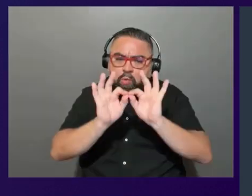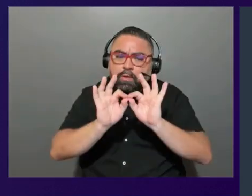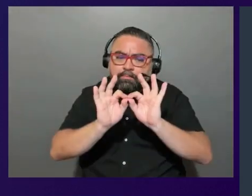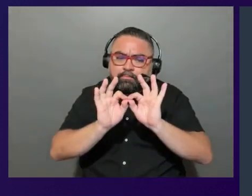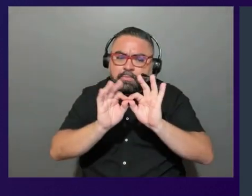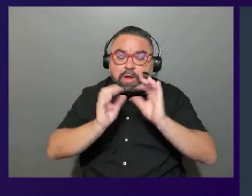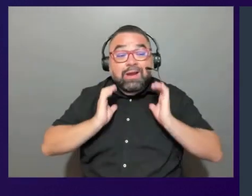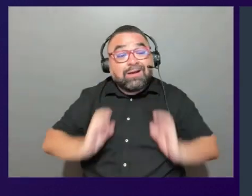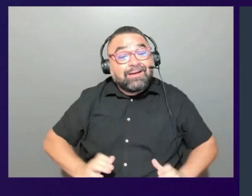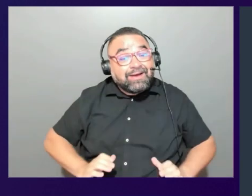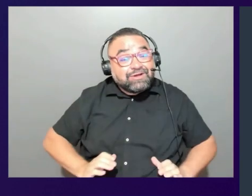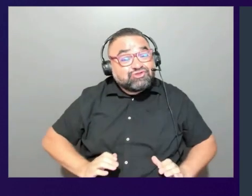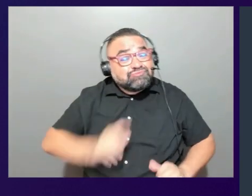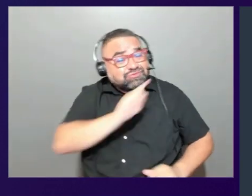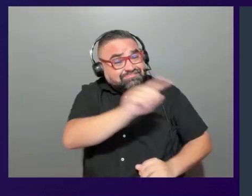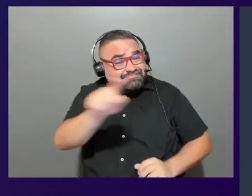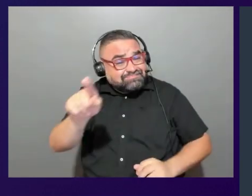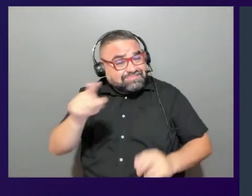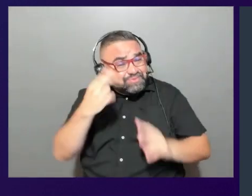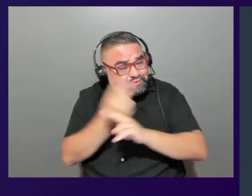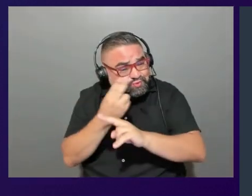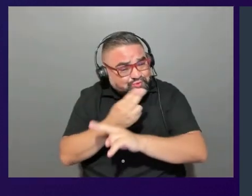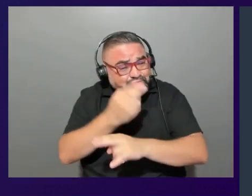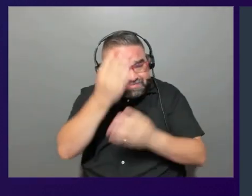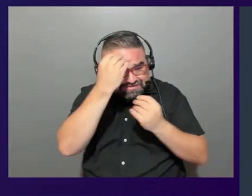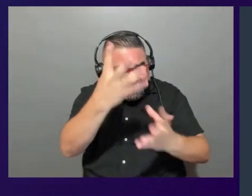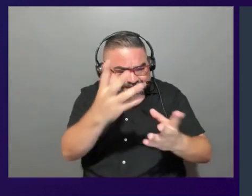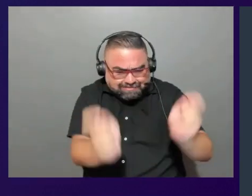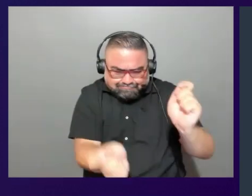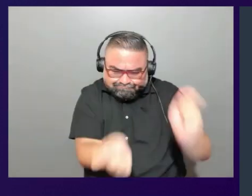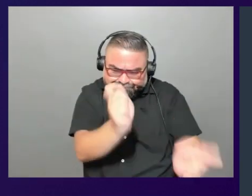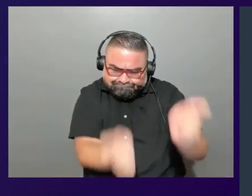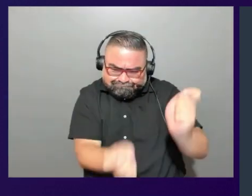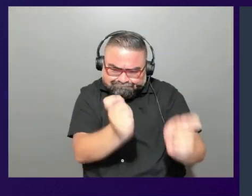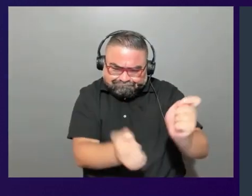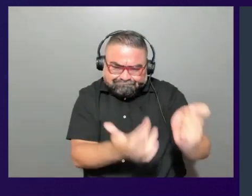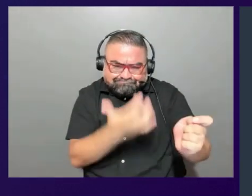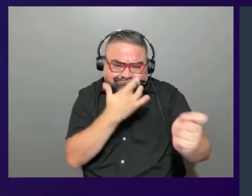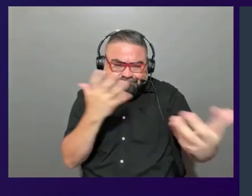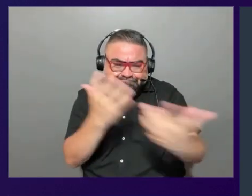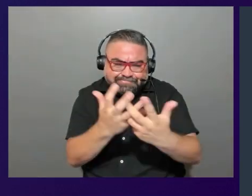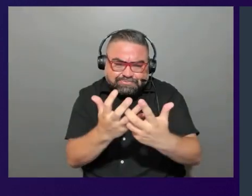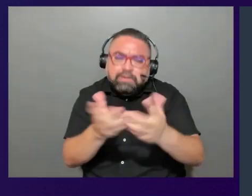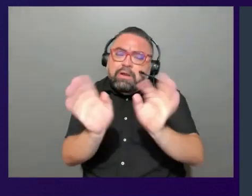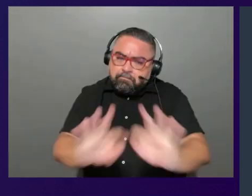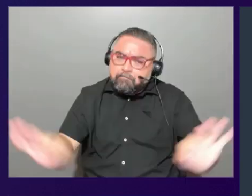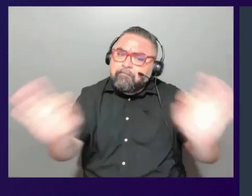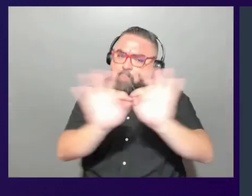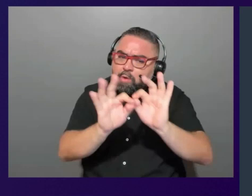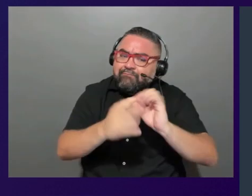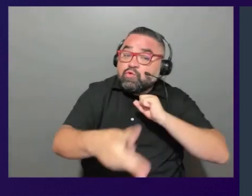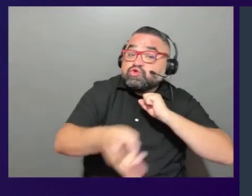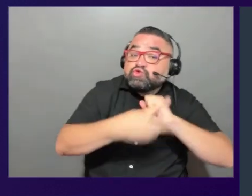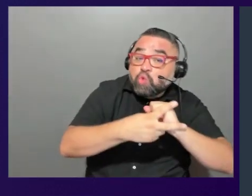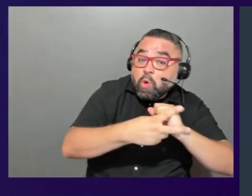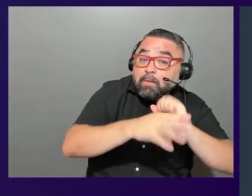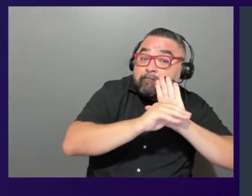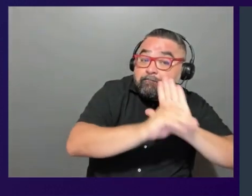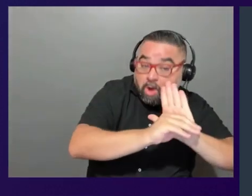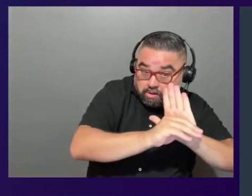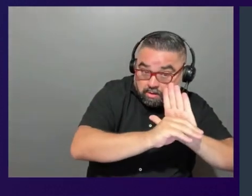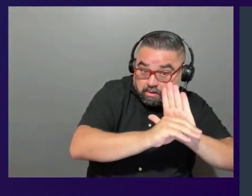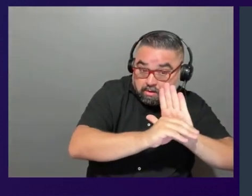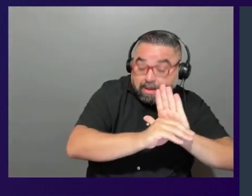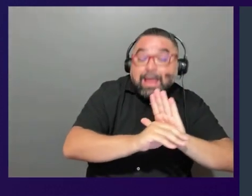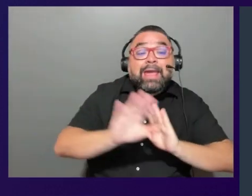own data to adapt and customize the models is key to store the models and then the data they're going to customize them with in